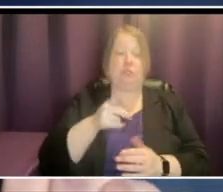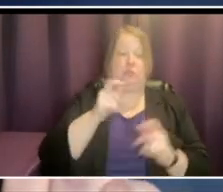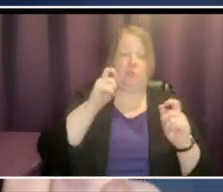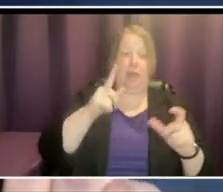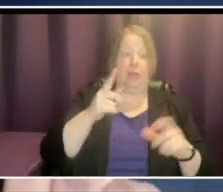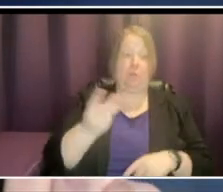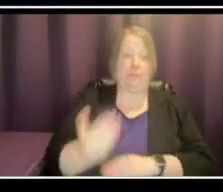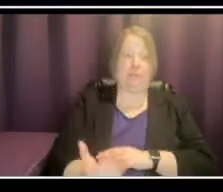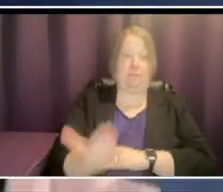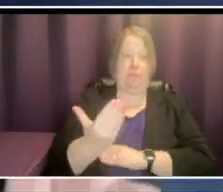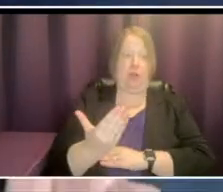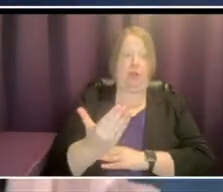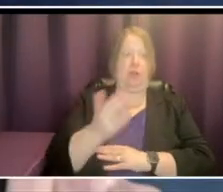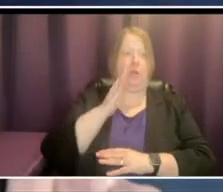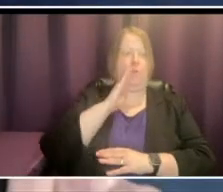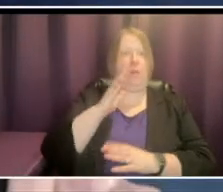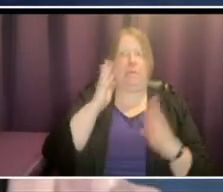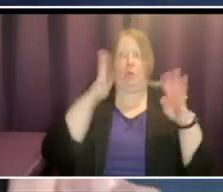going to be a firestorm.